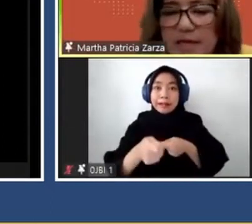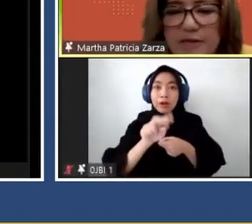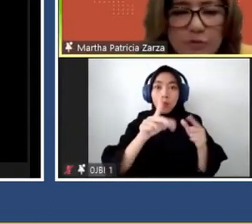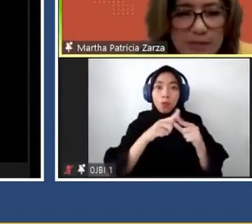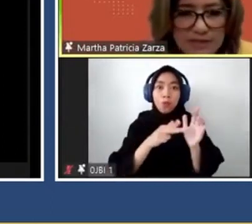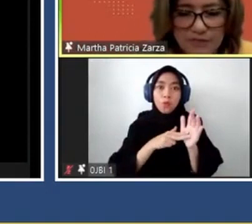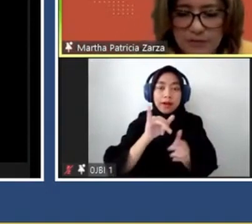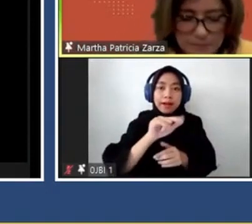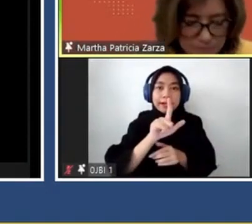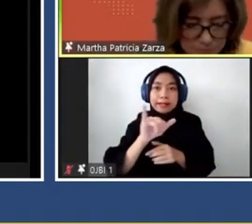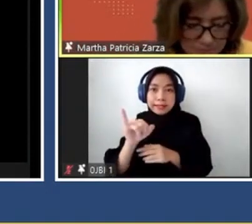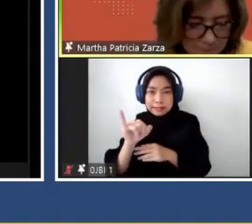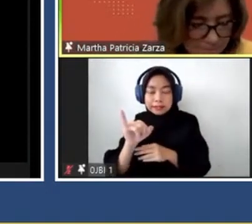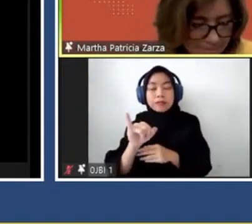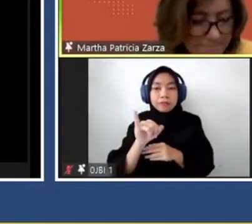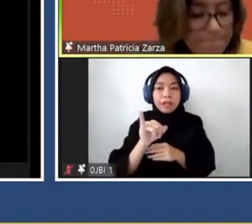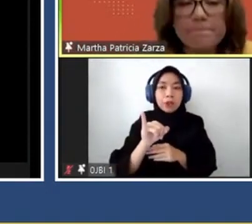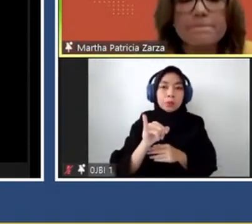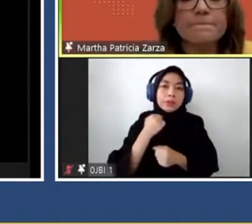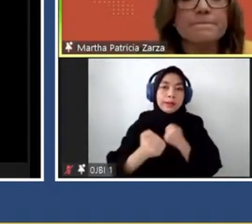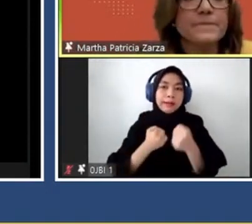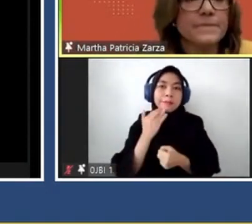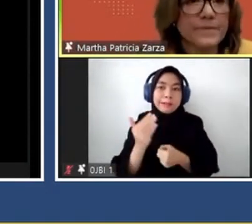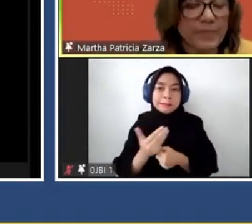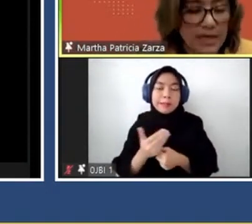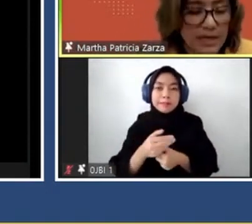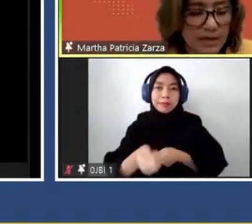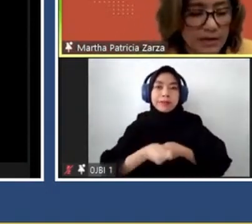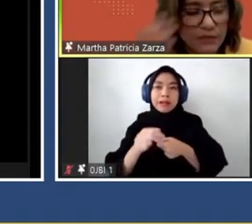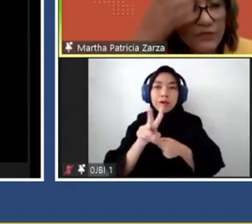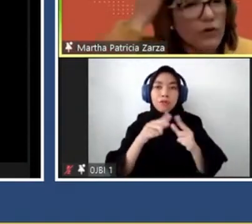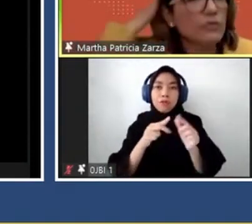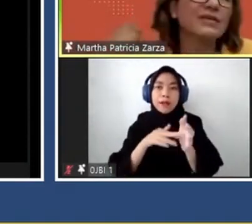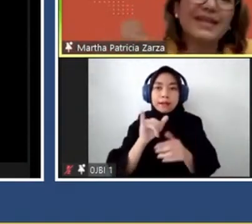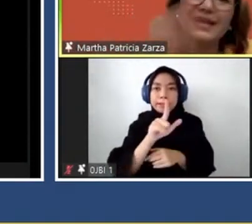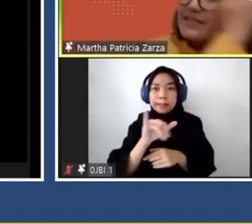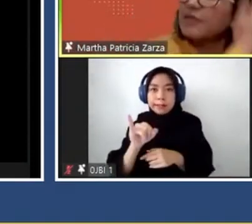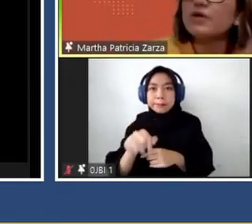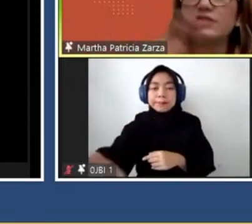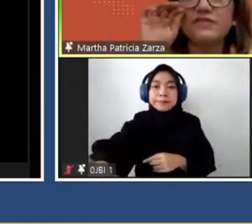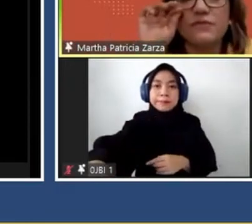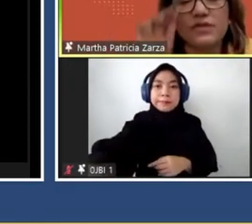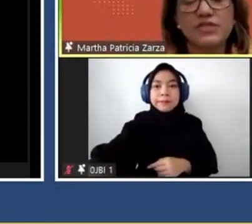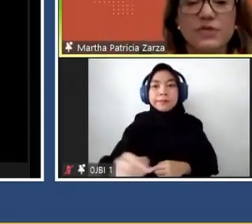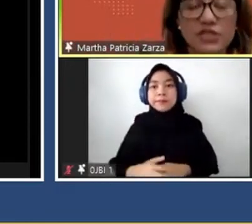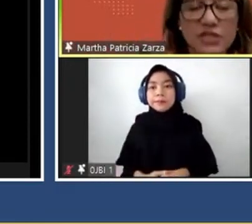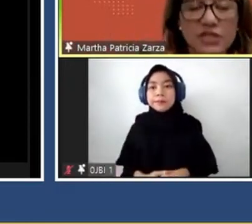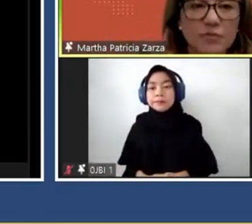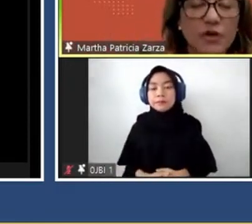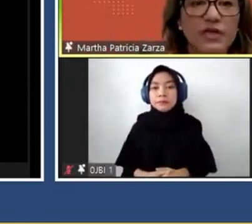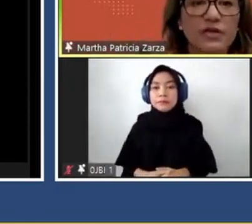the normal activity. So the design process for